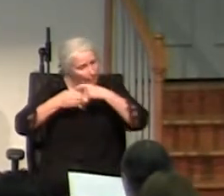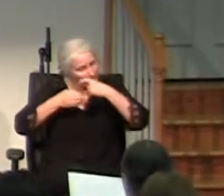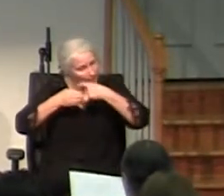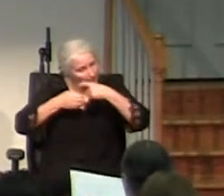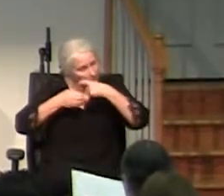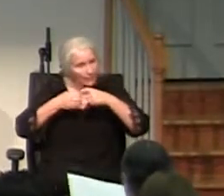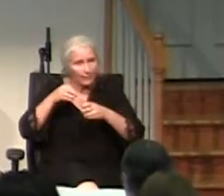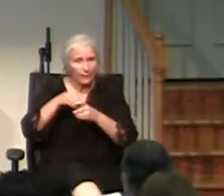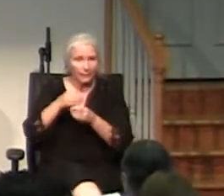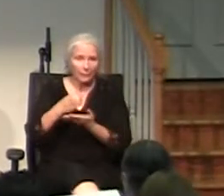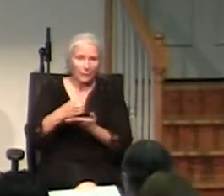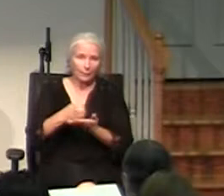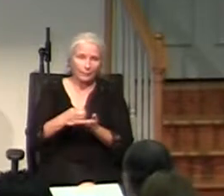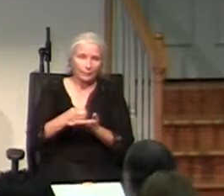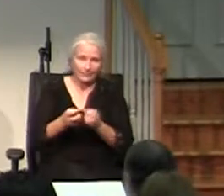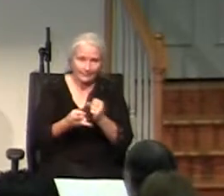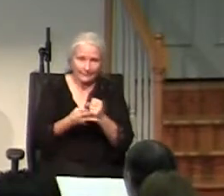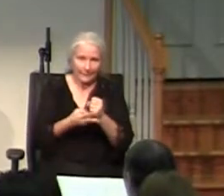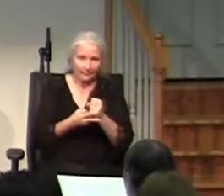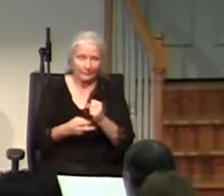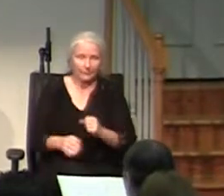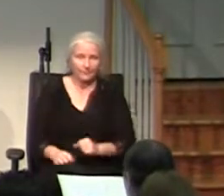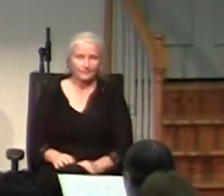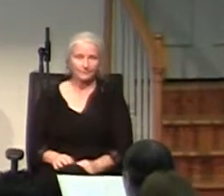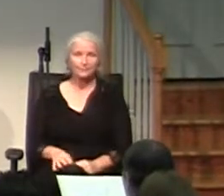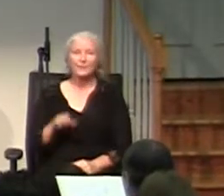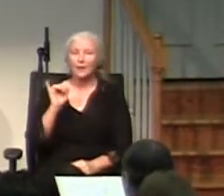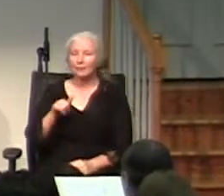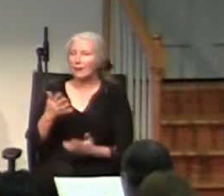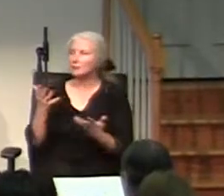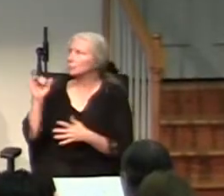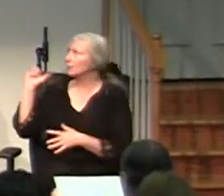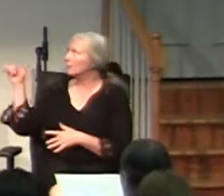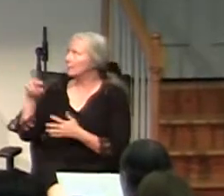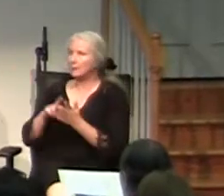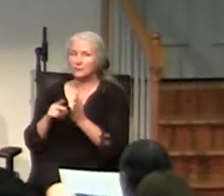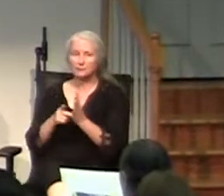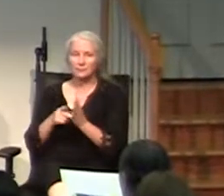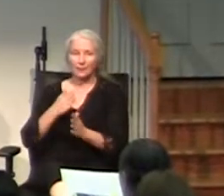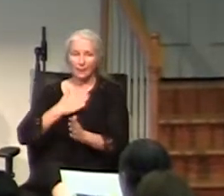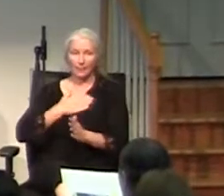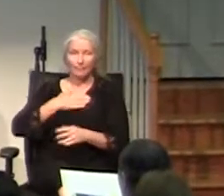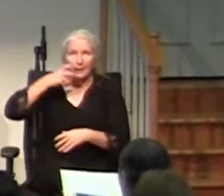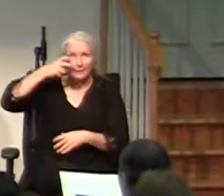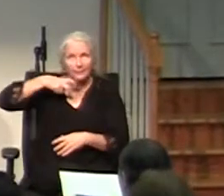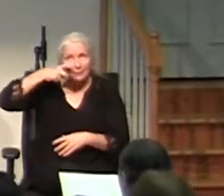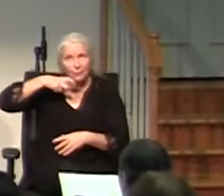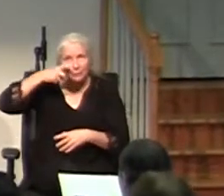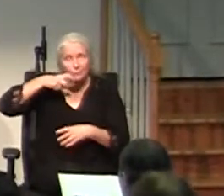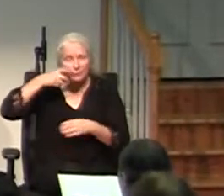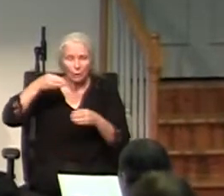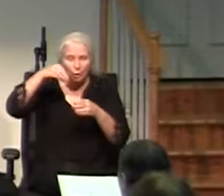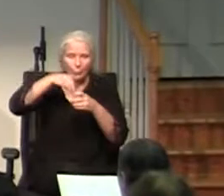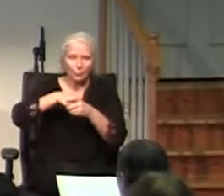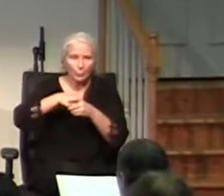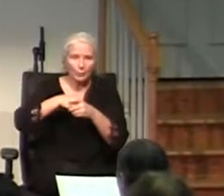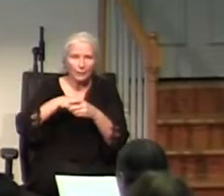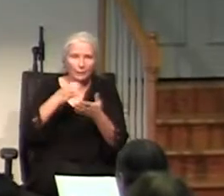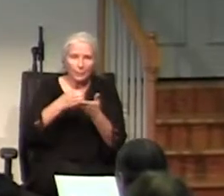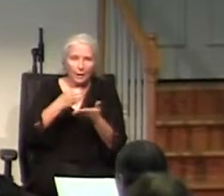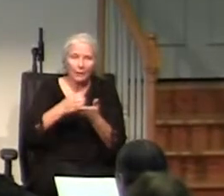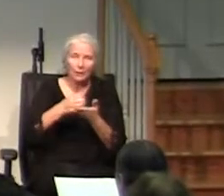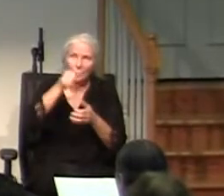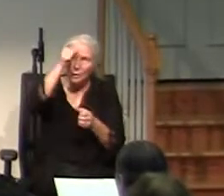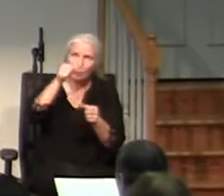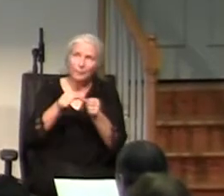evidently what the psalmist is talking about. He says, put my tears in a bottle. Remember me in your book. And are